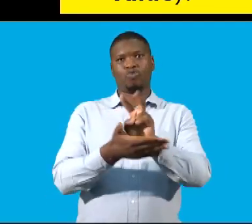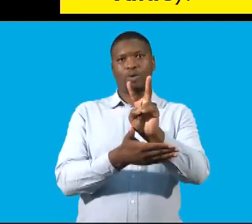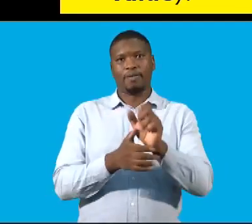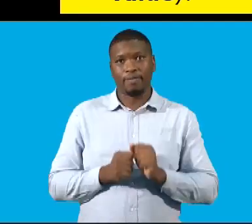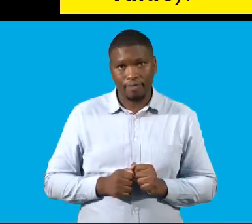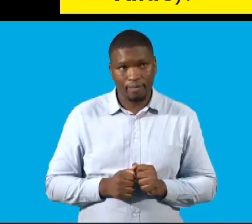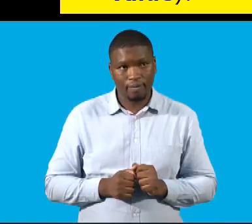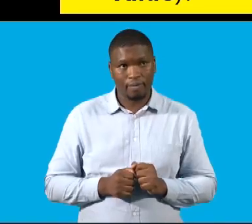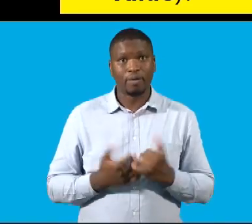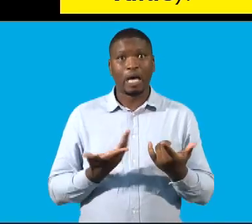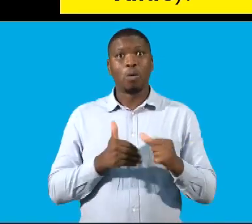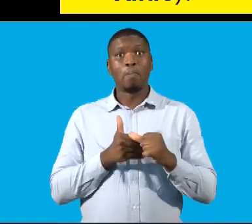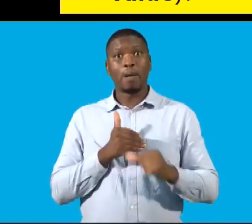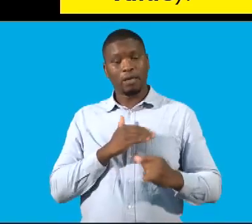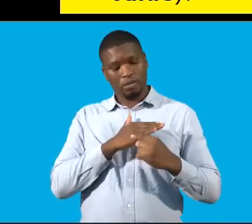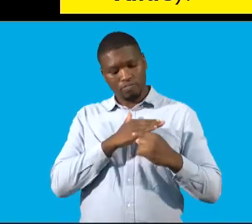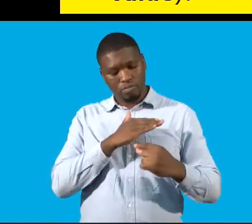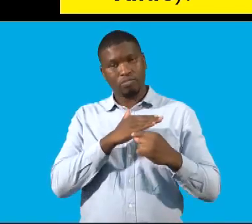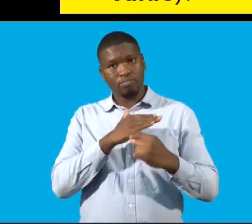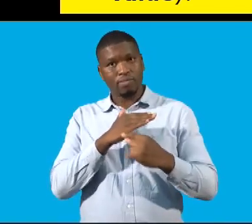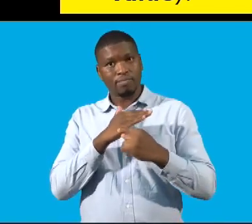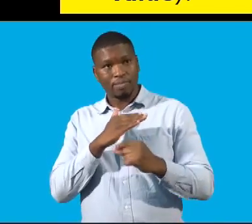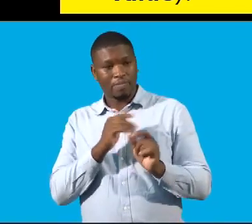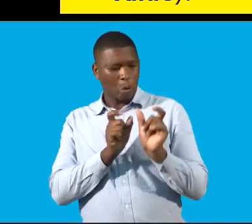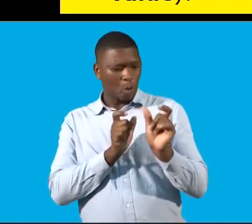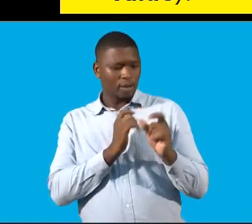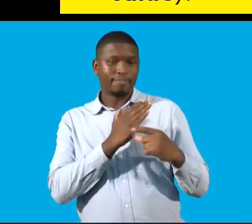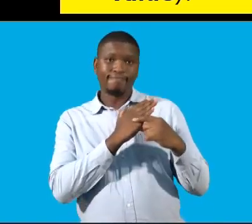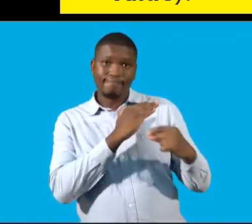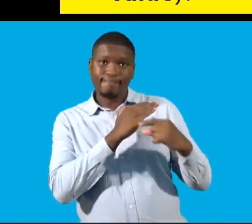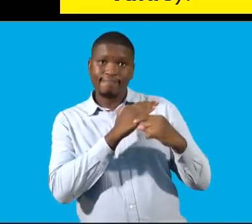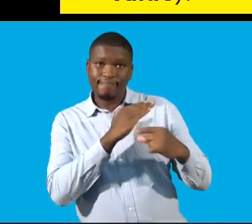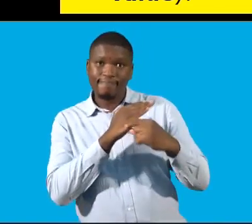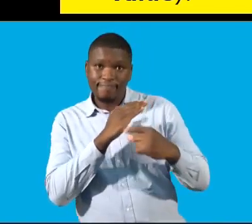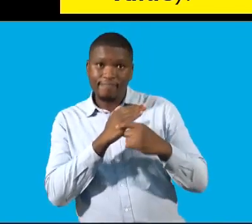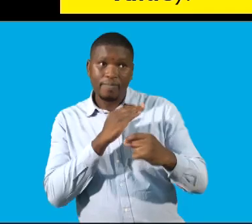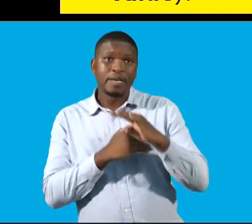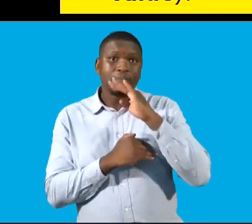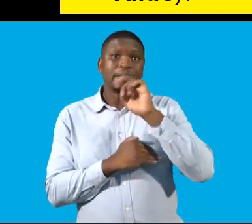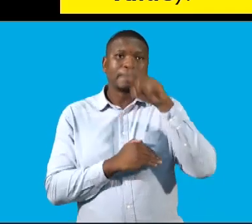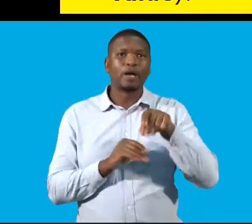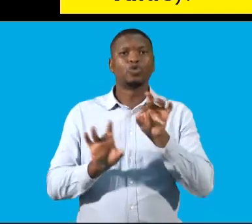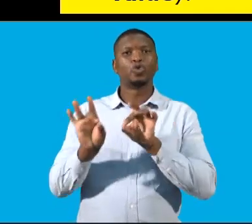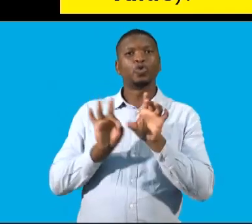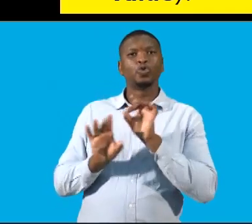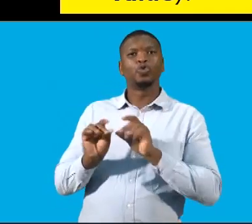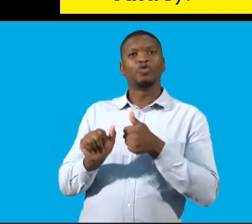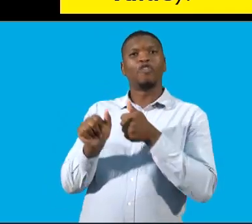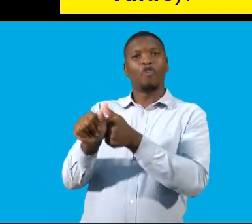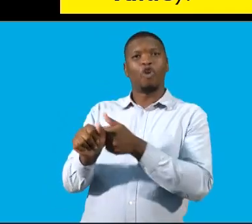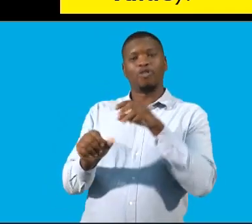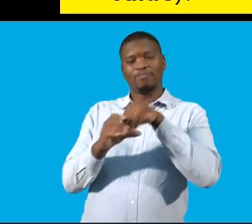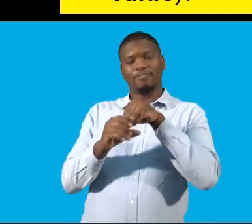12 months. Now, the installments, our keyword there, the installments, meaning we are going to choose the formulas